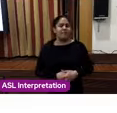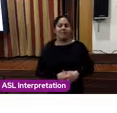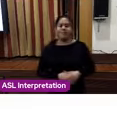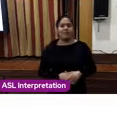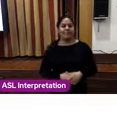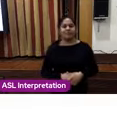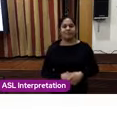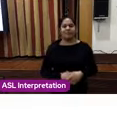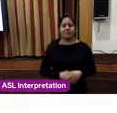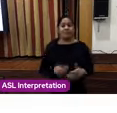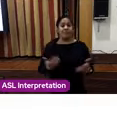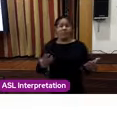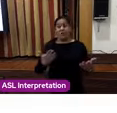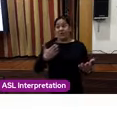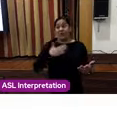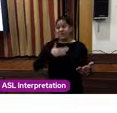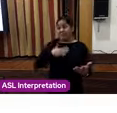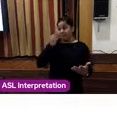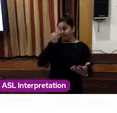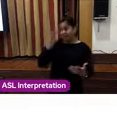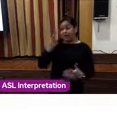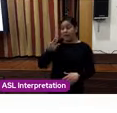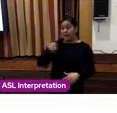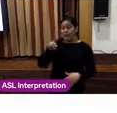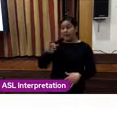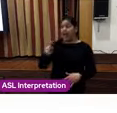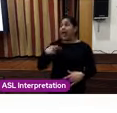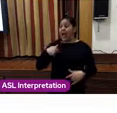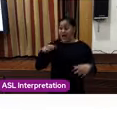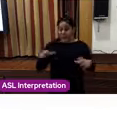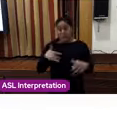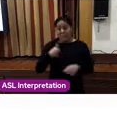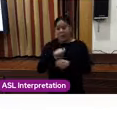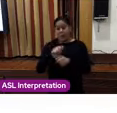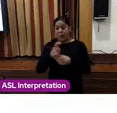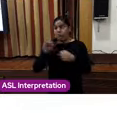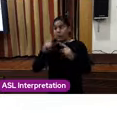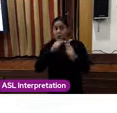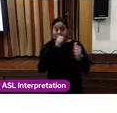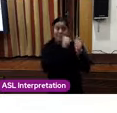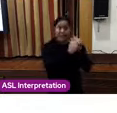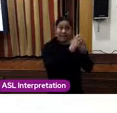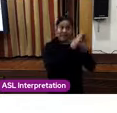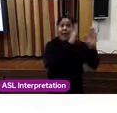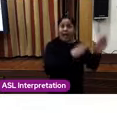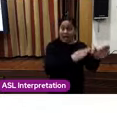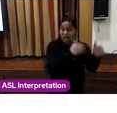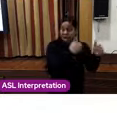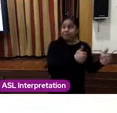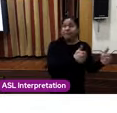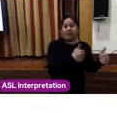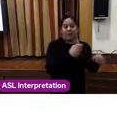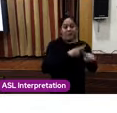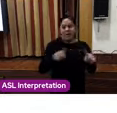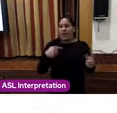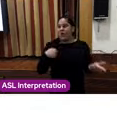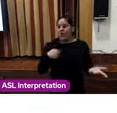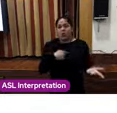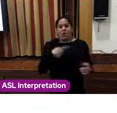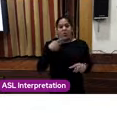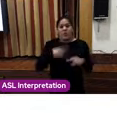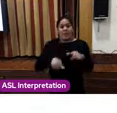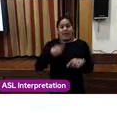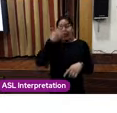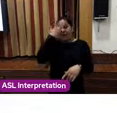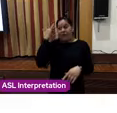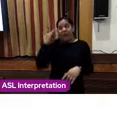We did our job in passing it in the House. we can't forget that this is our